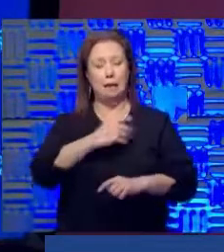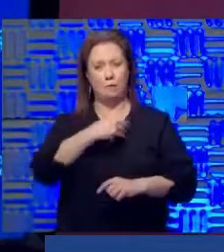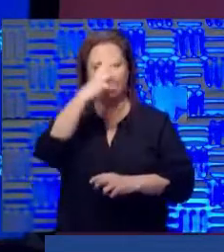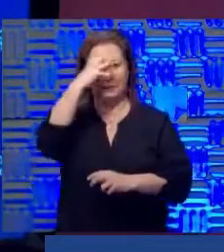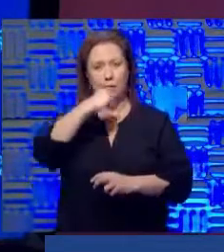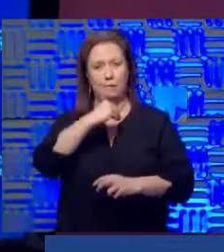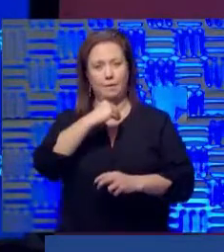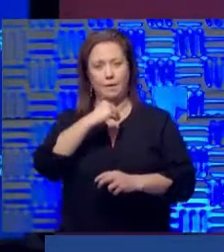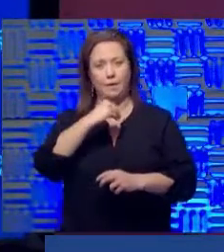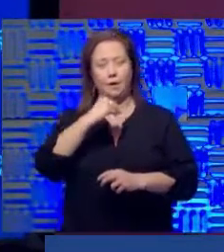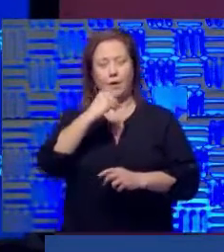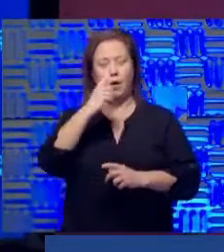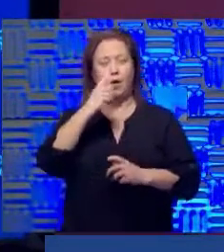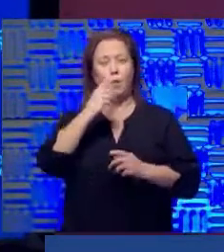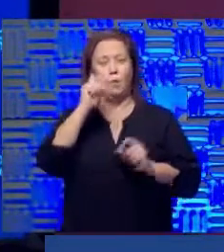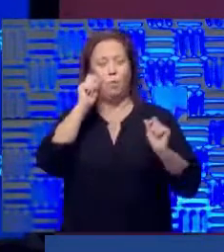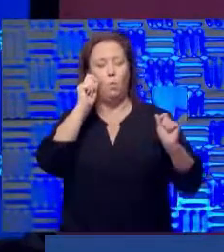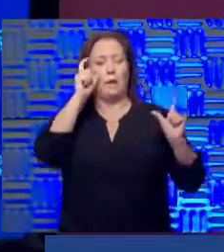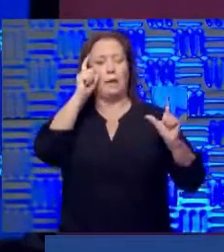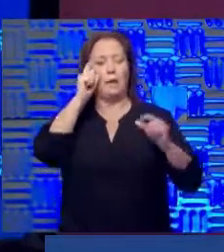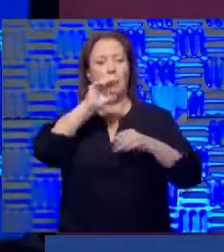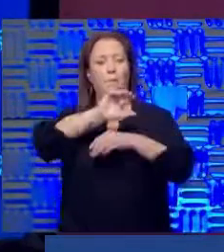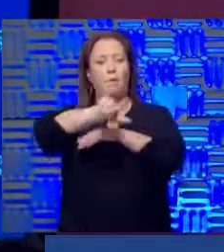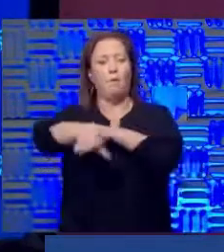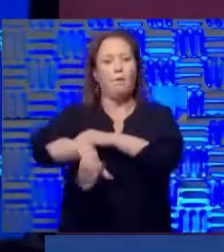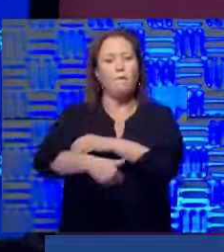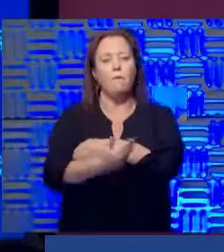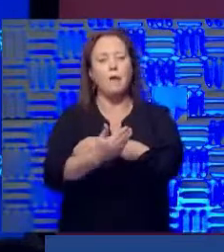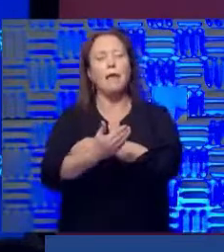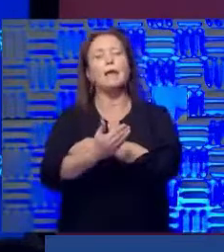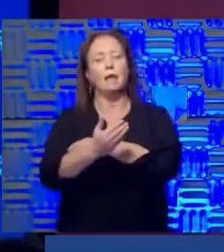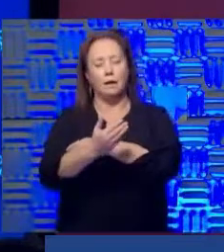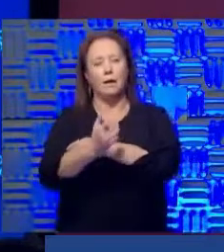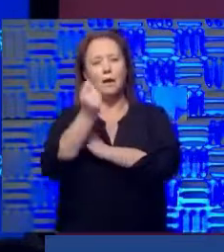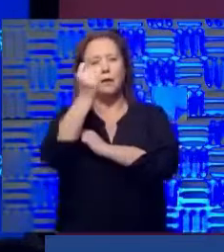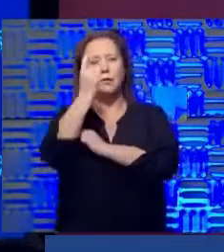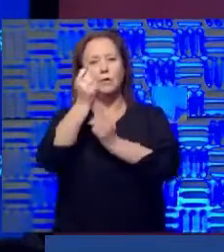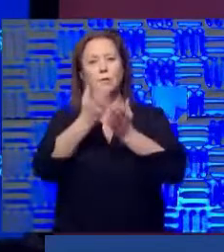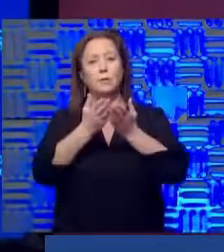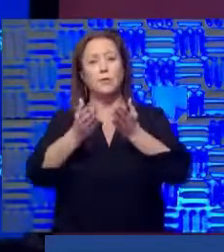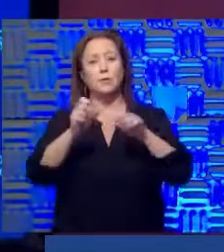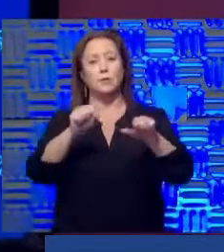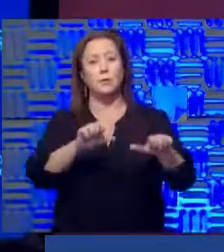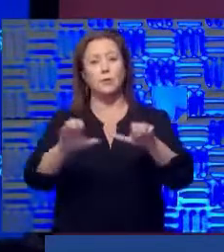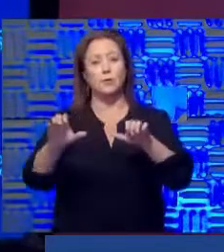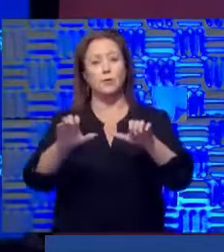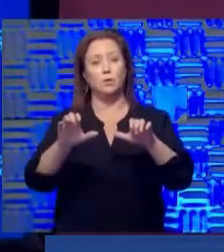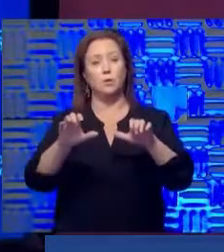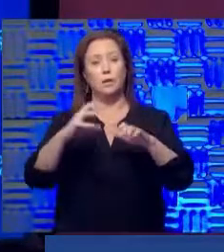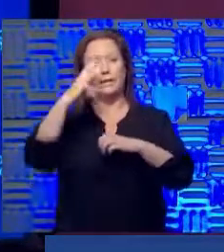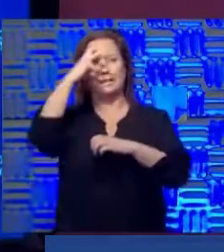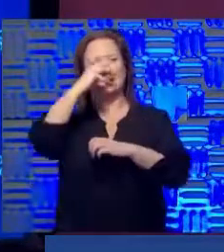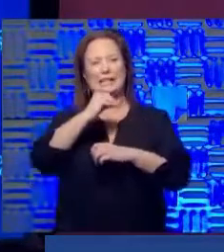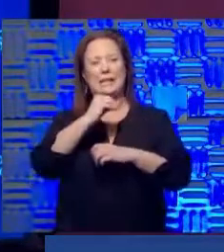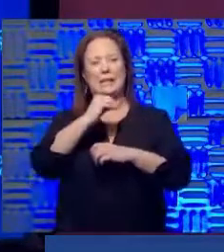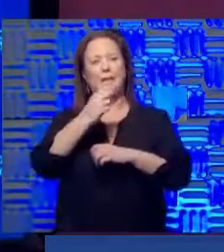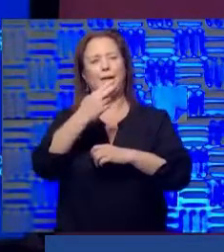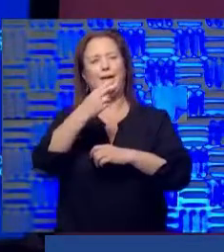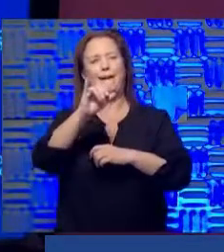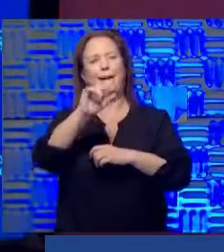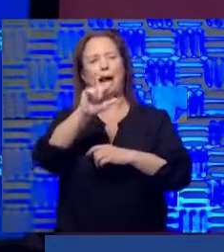have the night waking and all this and that. But there are a number of things that you can do that are known as a group as sleep hygiene, which